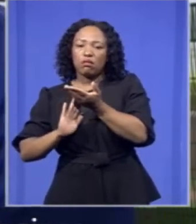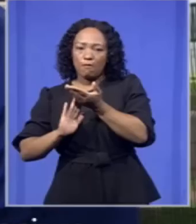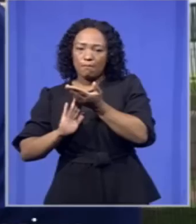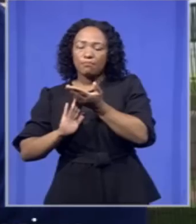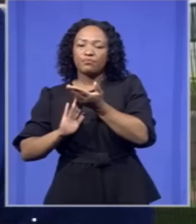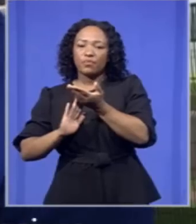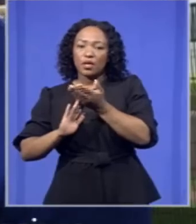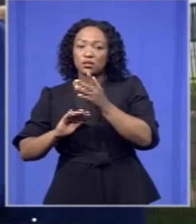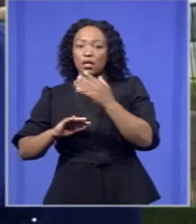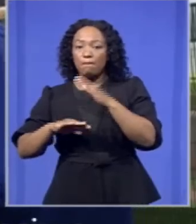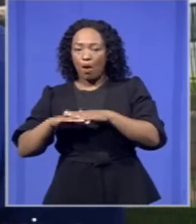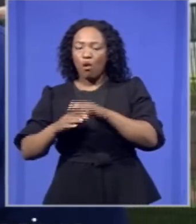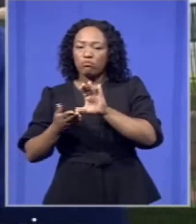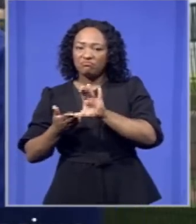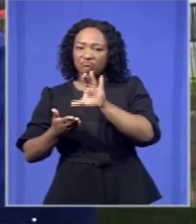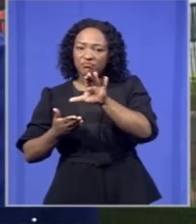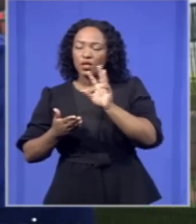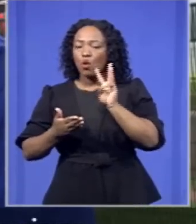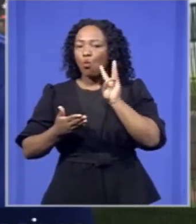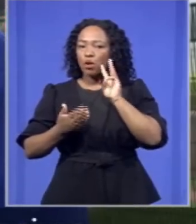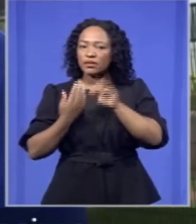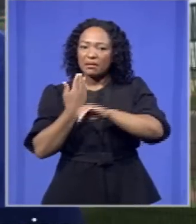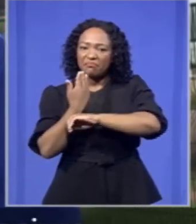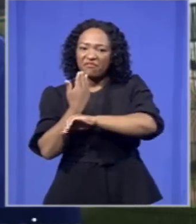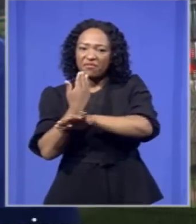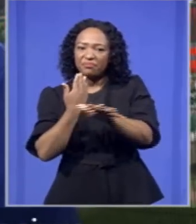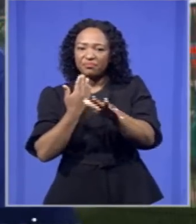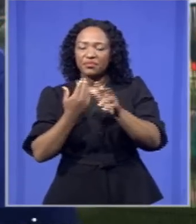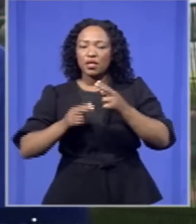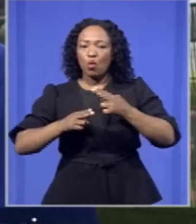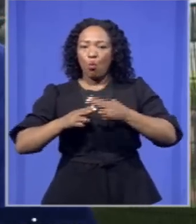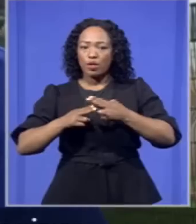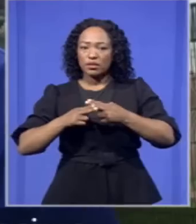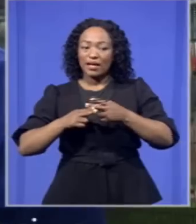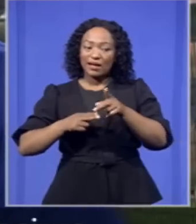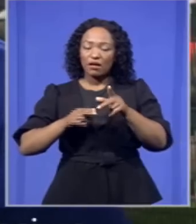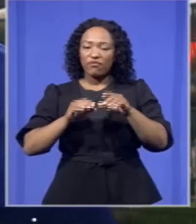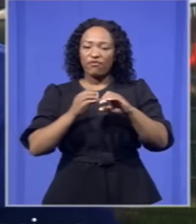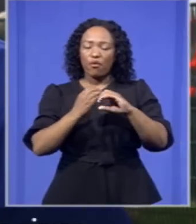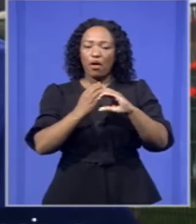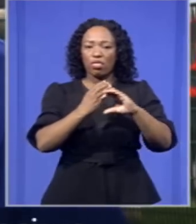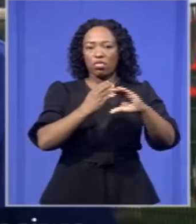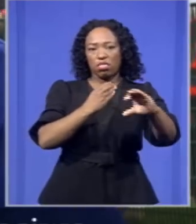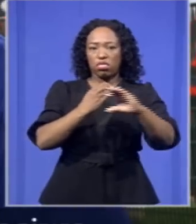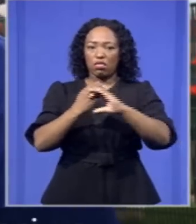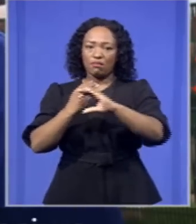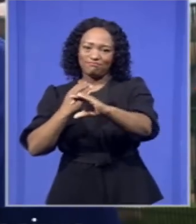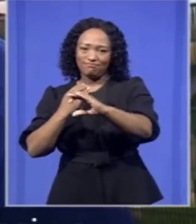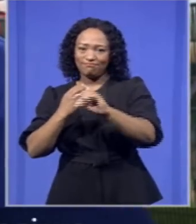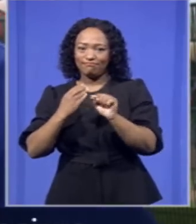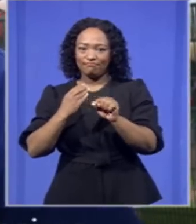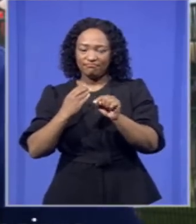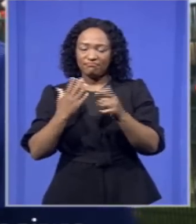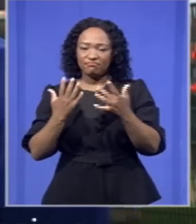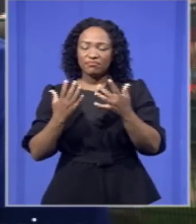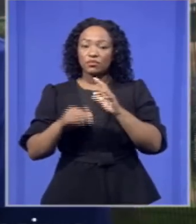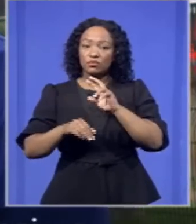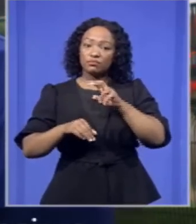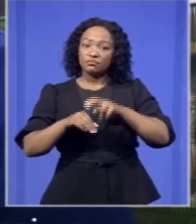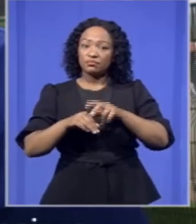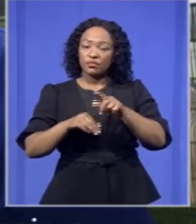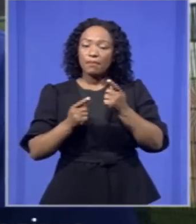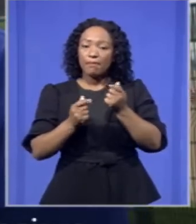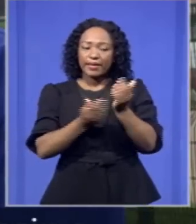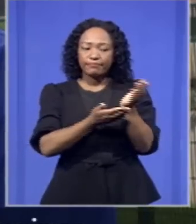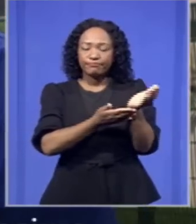us to invest in water infrastructure and sewer infrastructure, which requires us to raise enough